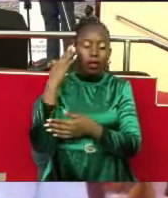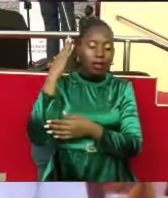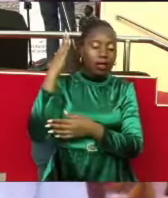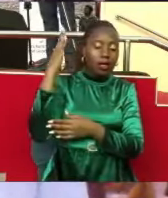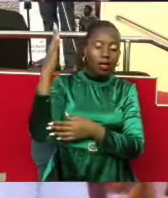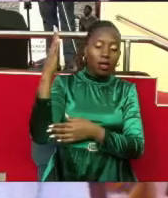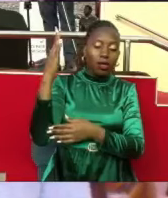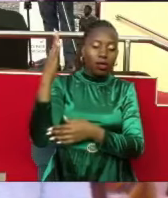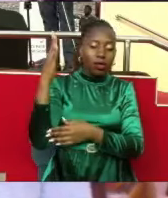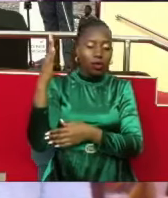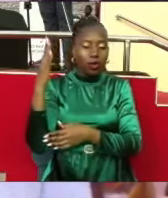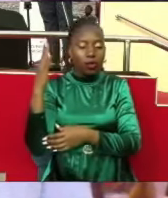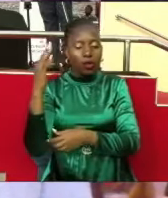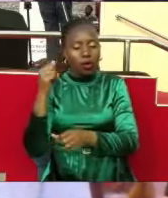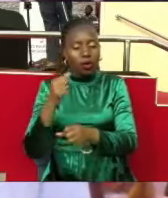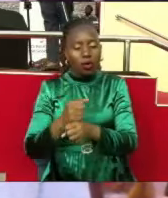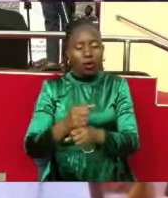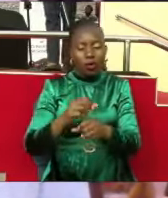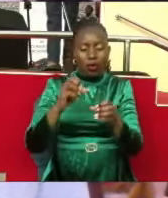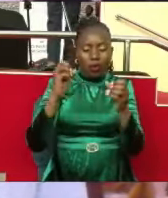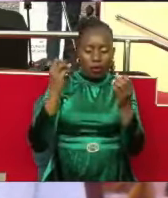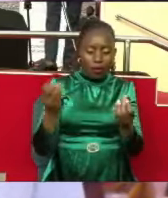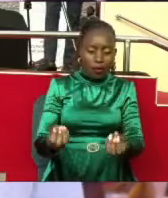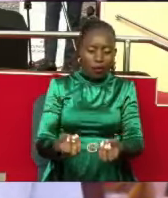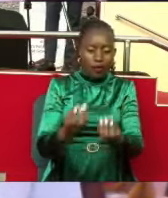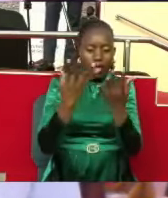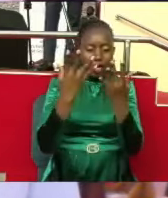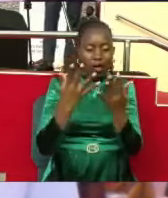Wafanya miujiza ambayo